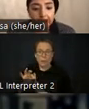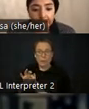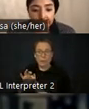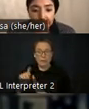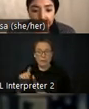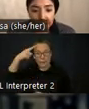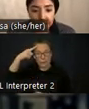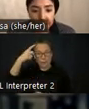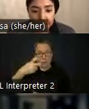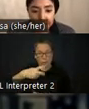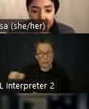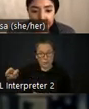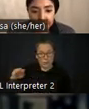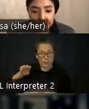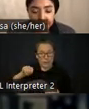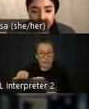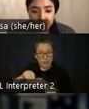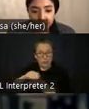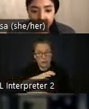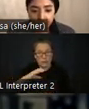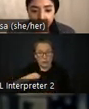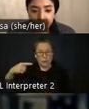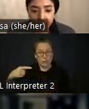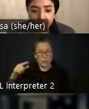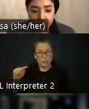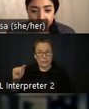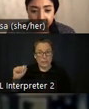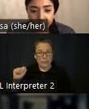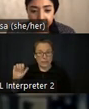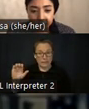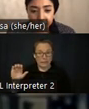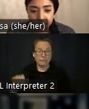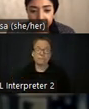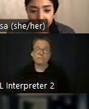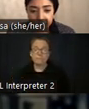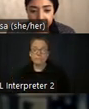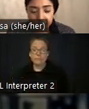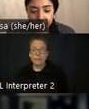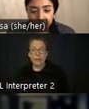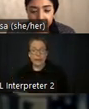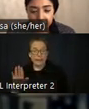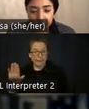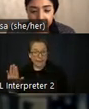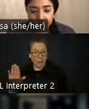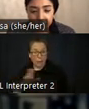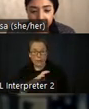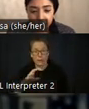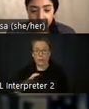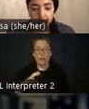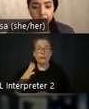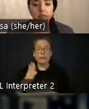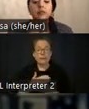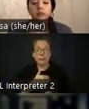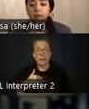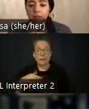Transition Advisory Committee, GTAC. And in that they had members who are appointed as